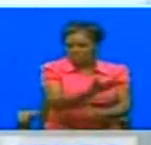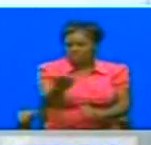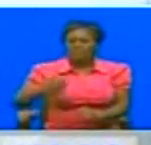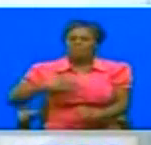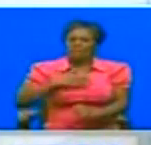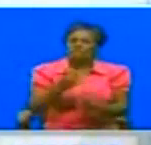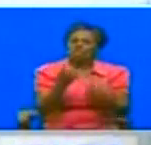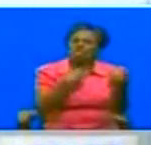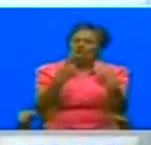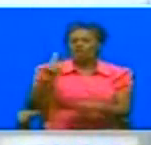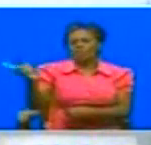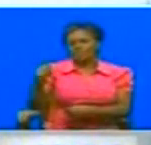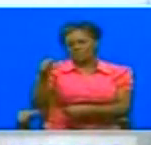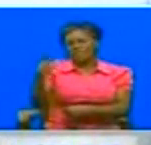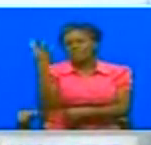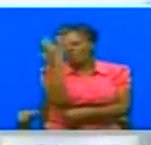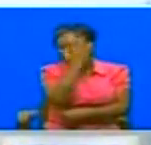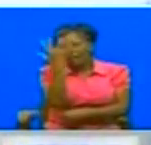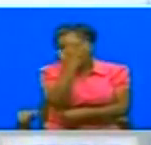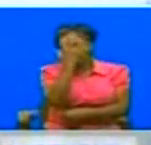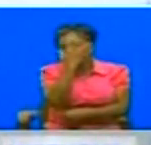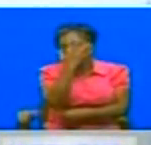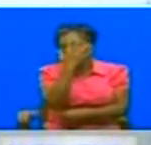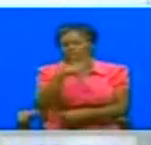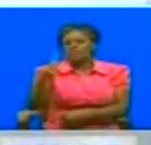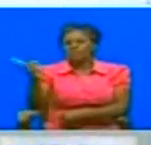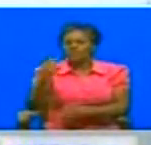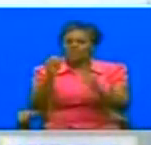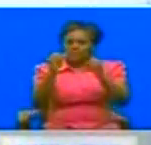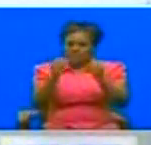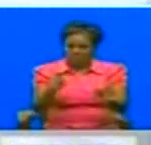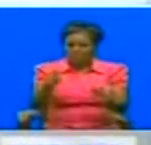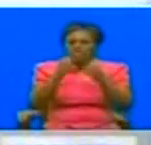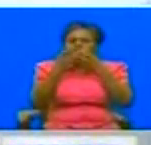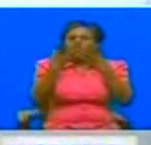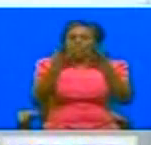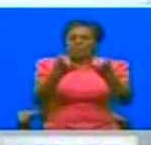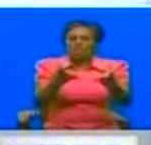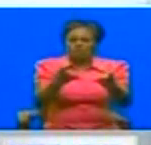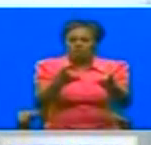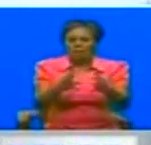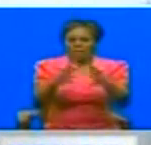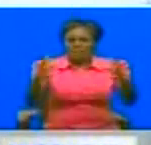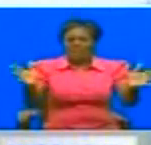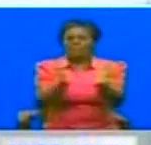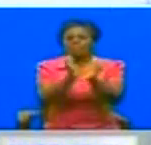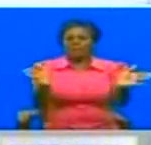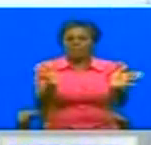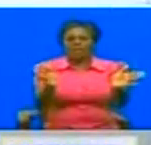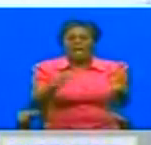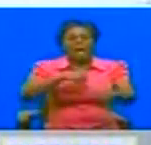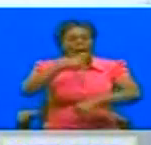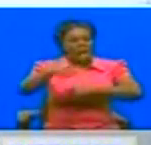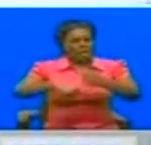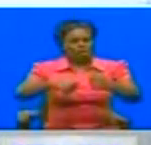speak to the president, because this would embarrass our head of state if this information got to the larger public. But no